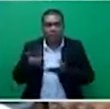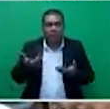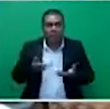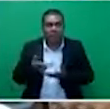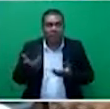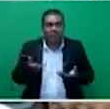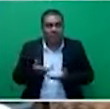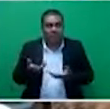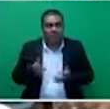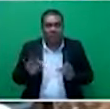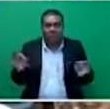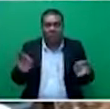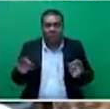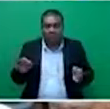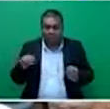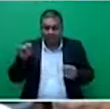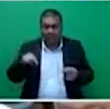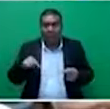sir,